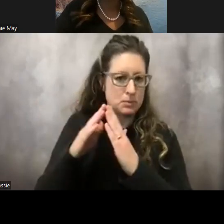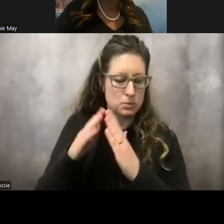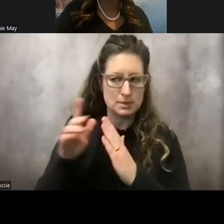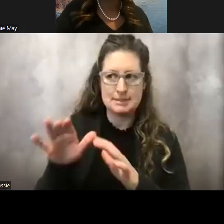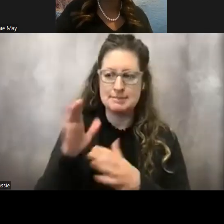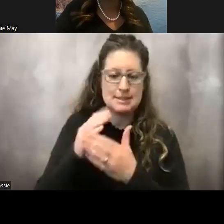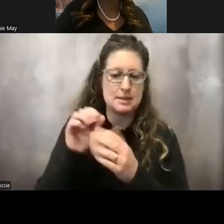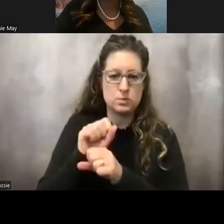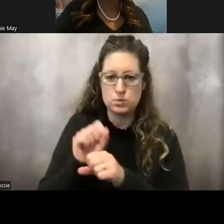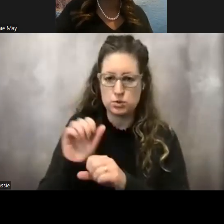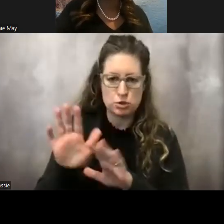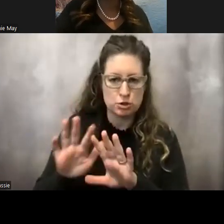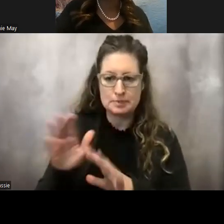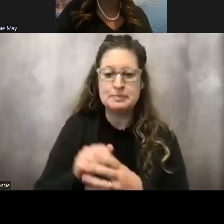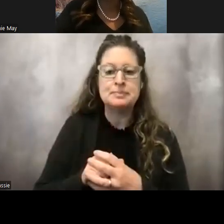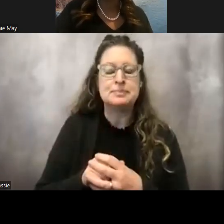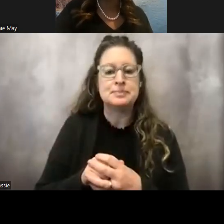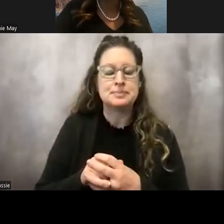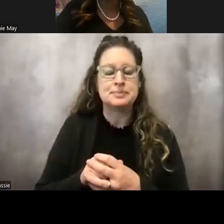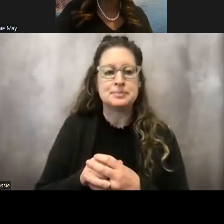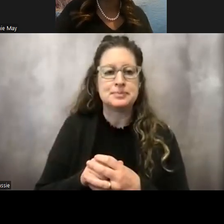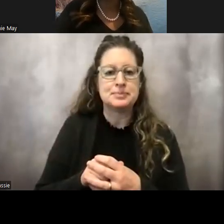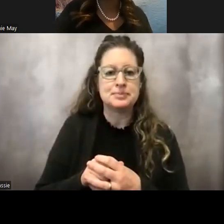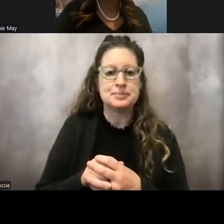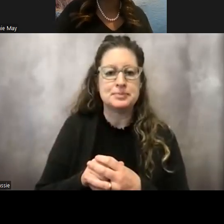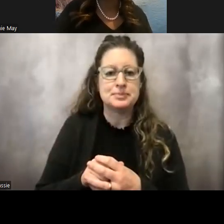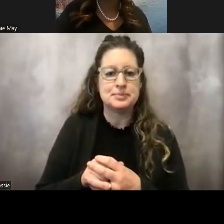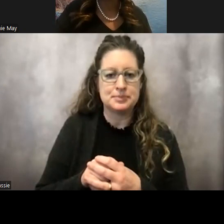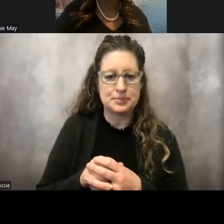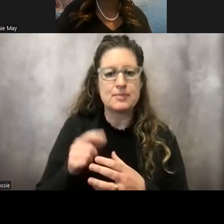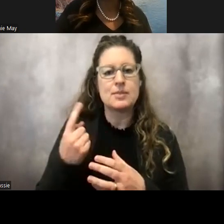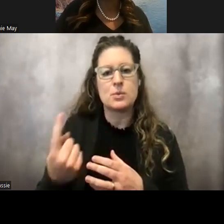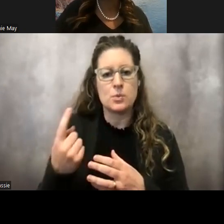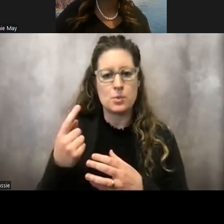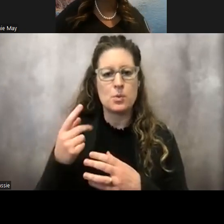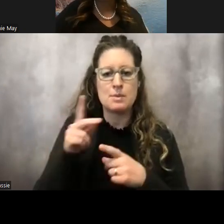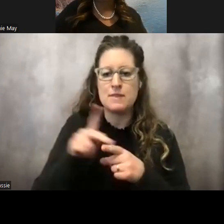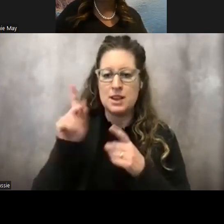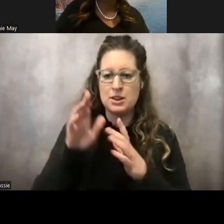said, no, don't, who spoke, no, I don't pay me.